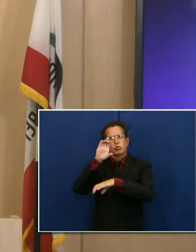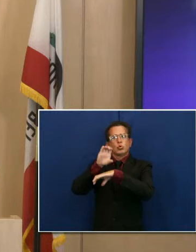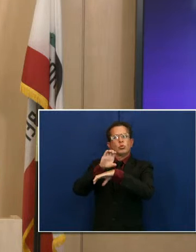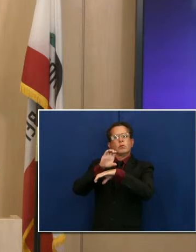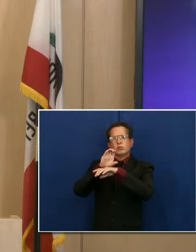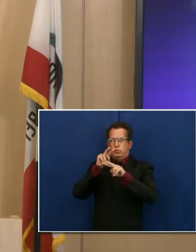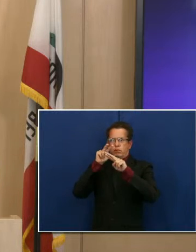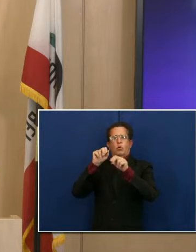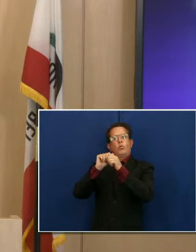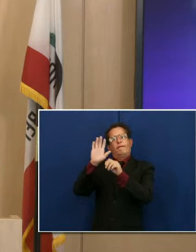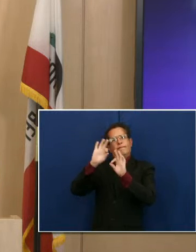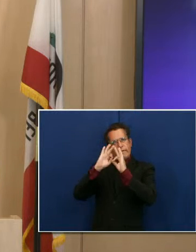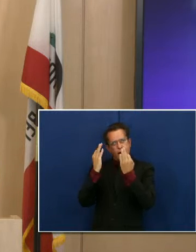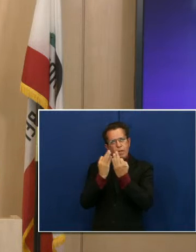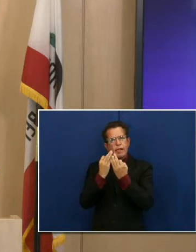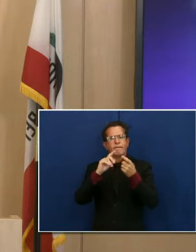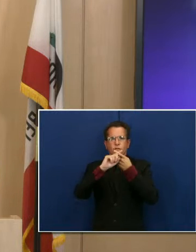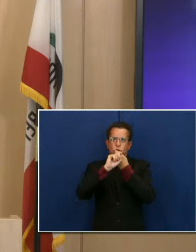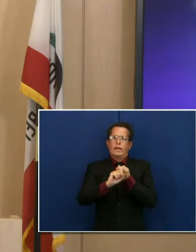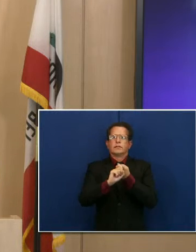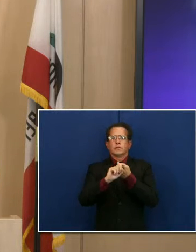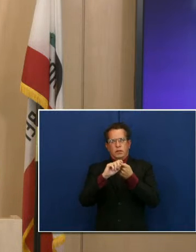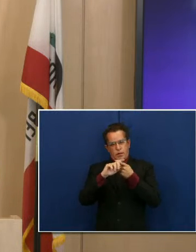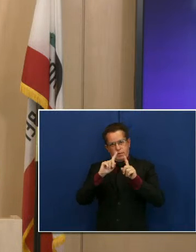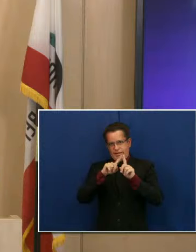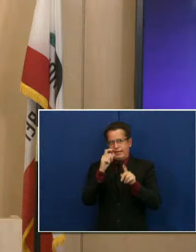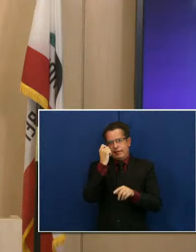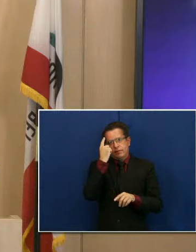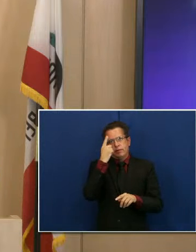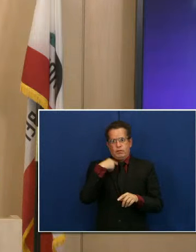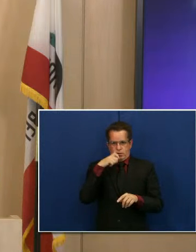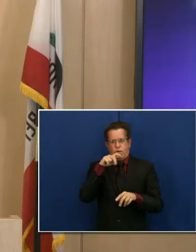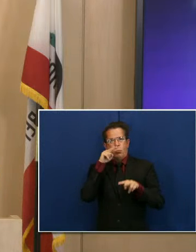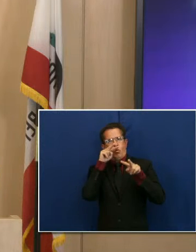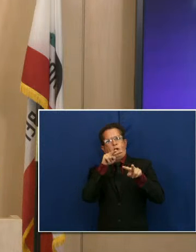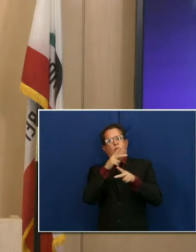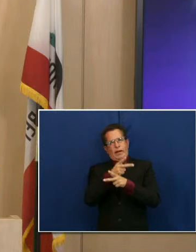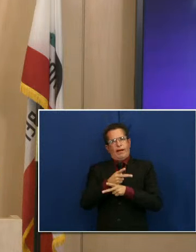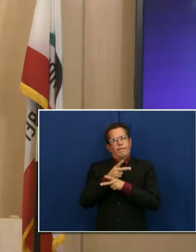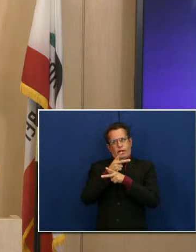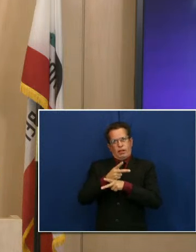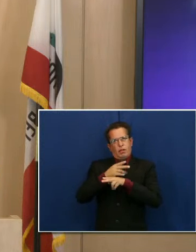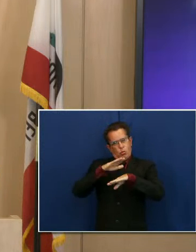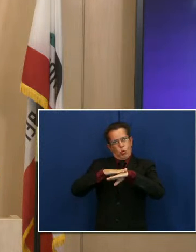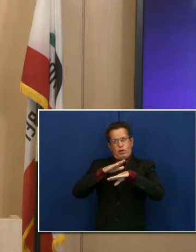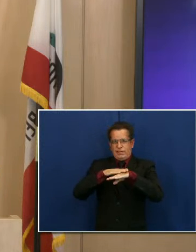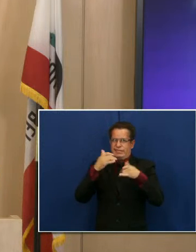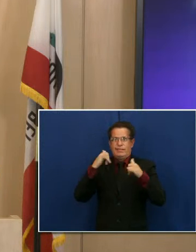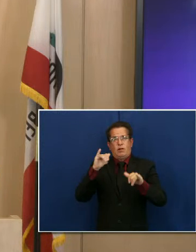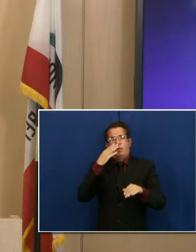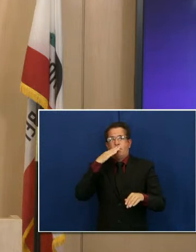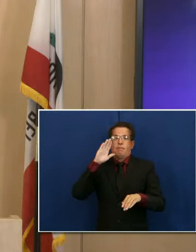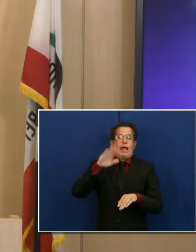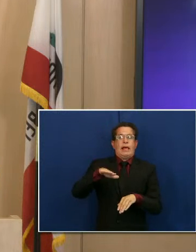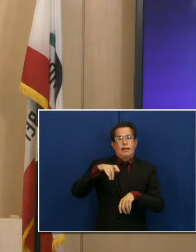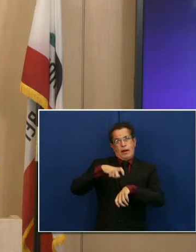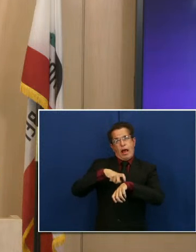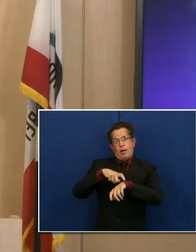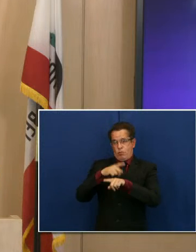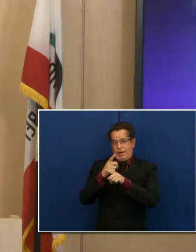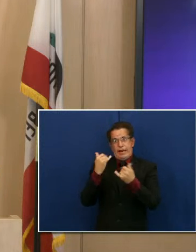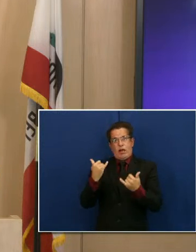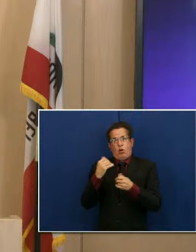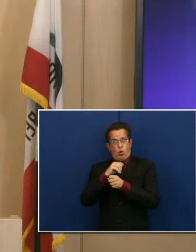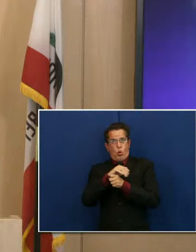and friends. However, we cannot ignore the reality that we are in a bad place right now, with